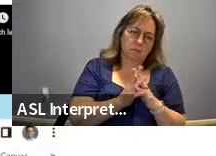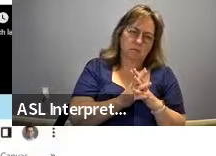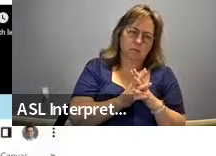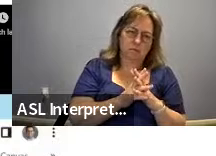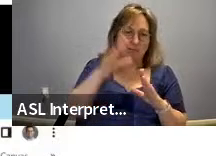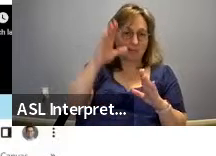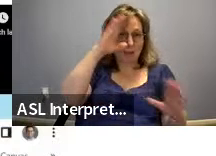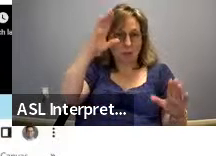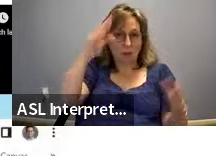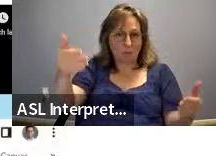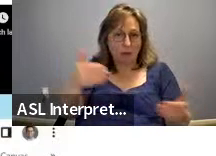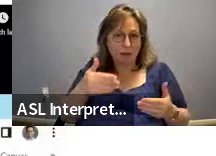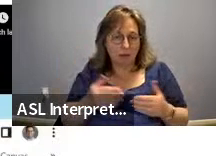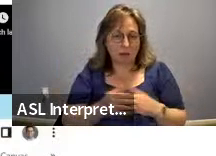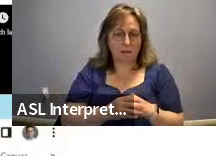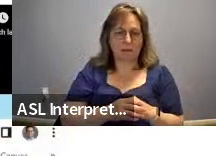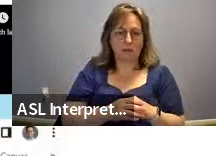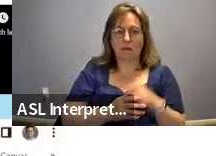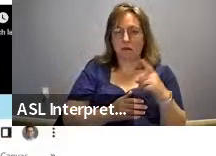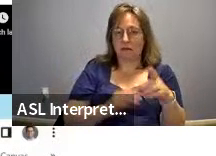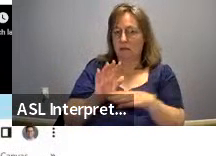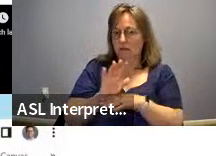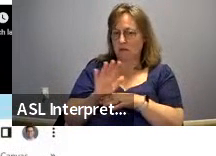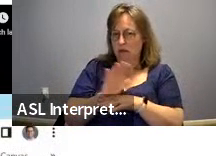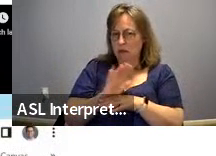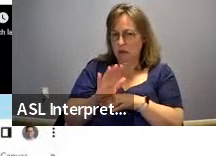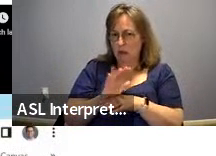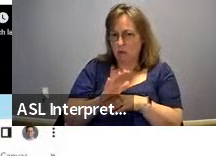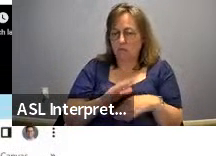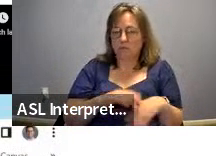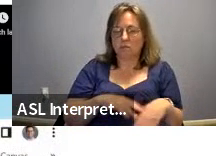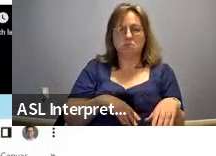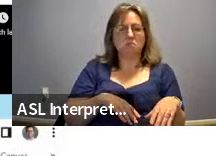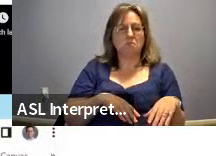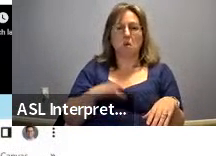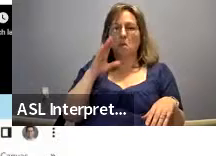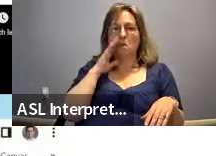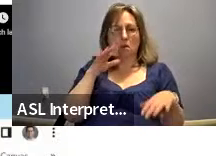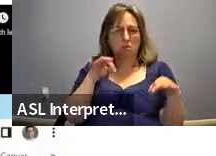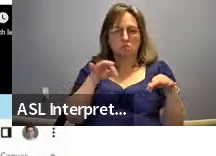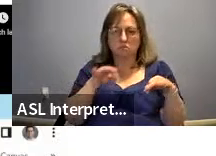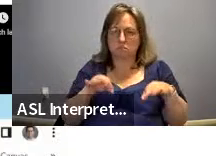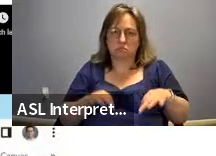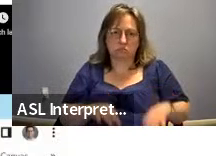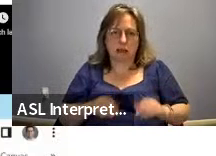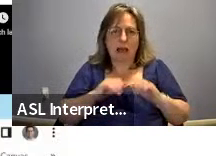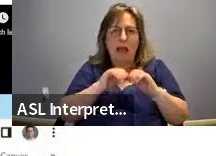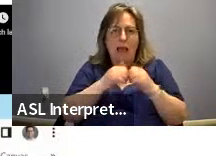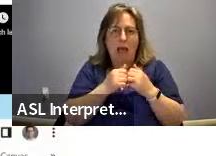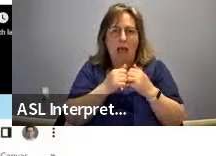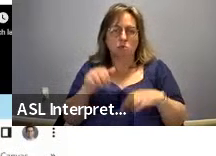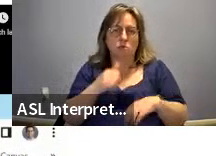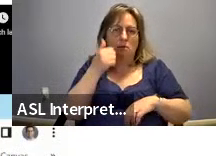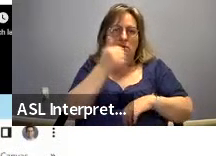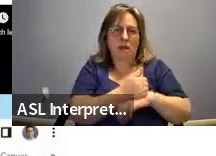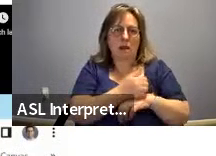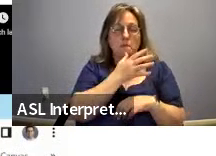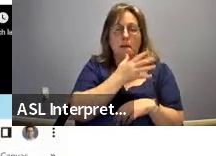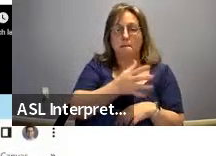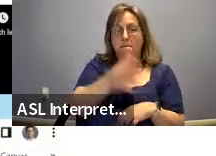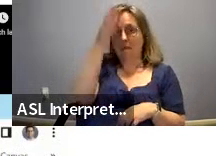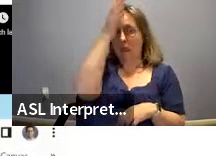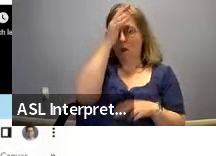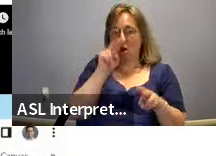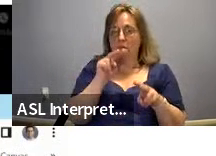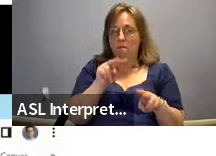Hello and welcome. In this video, we're going to walk through all the steps for creating a parent observer account so